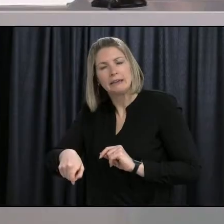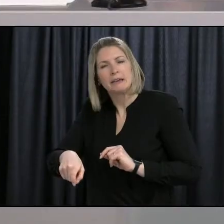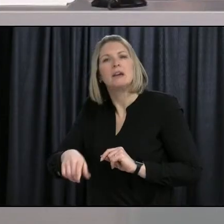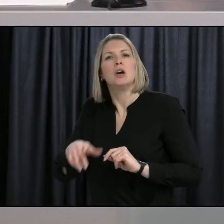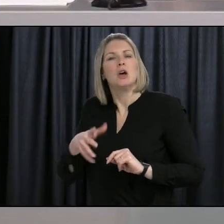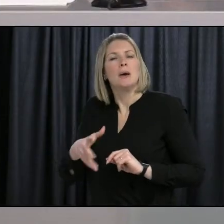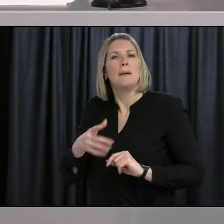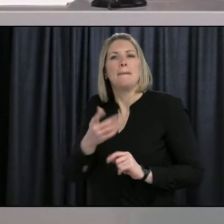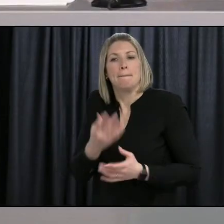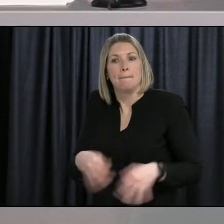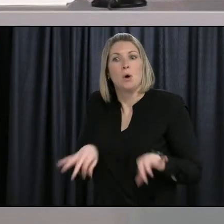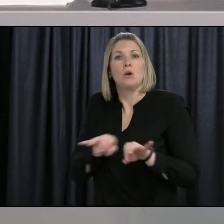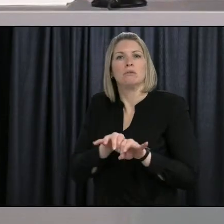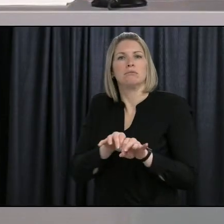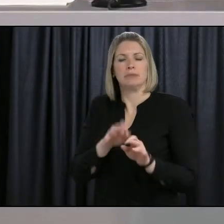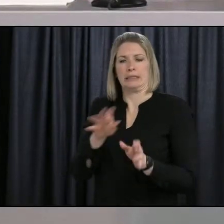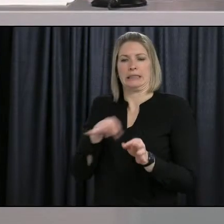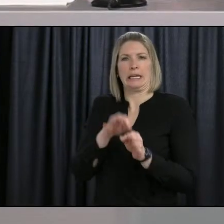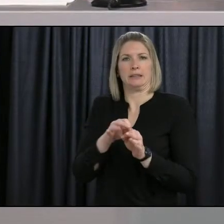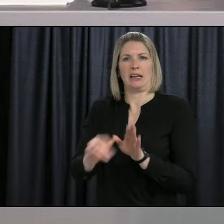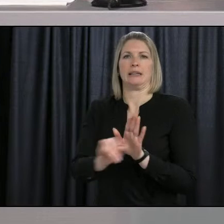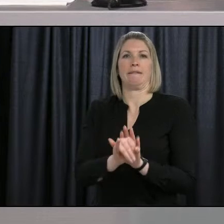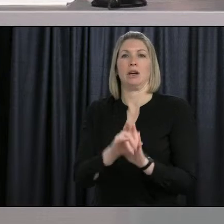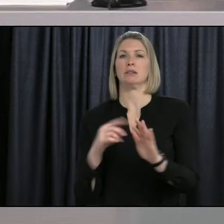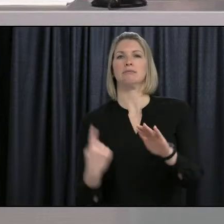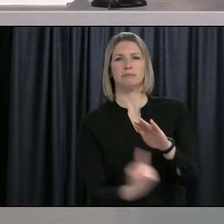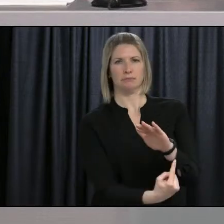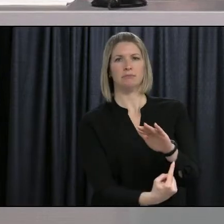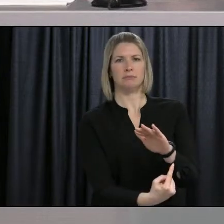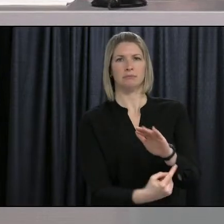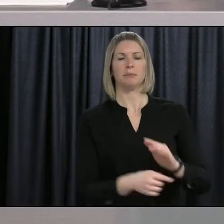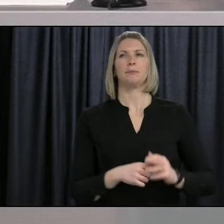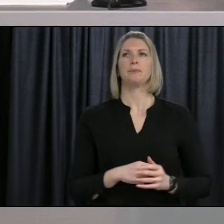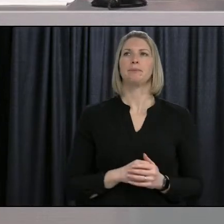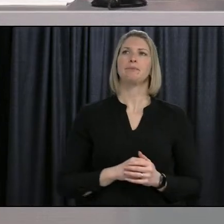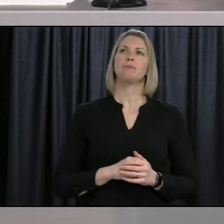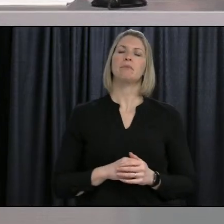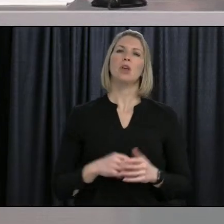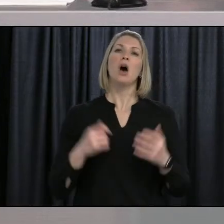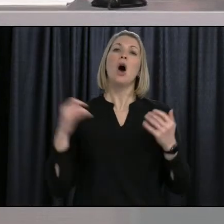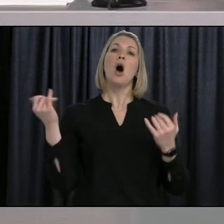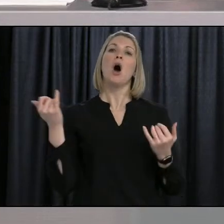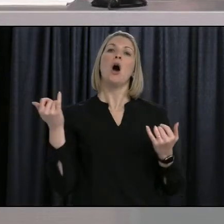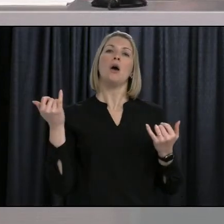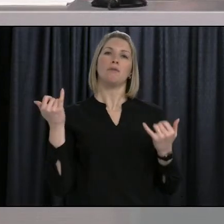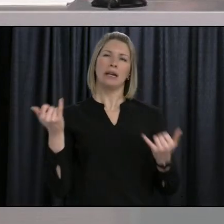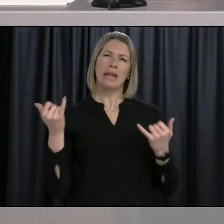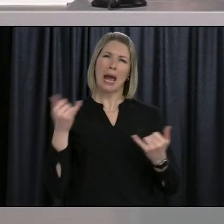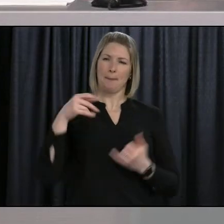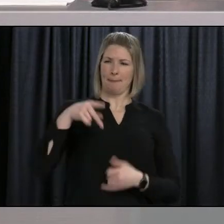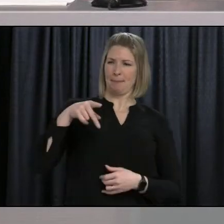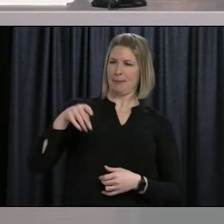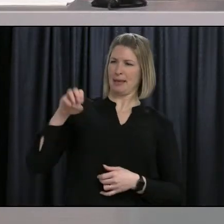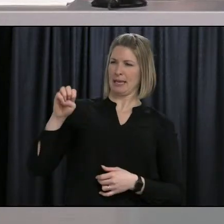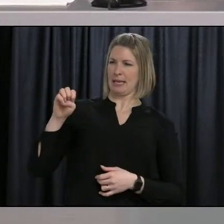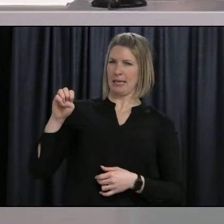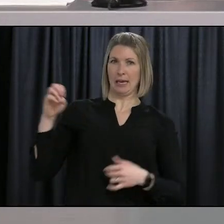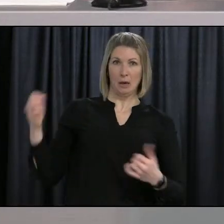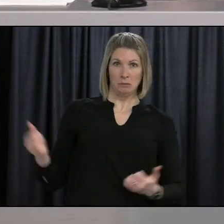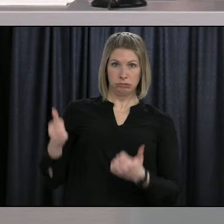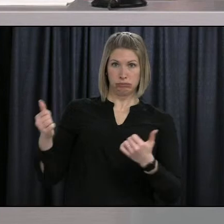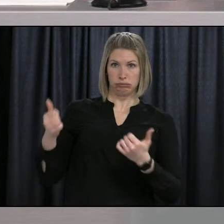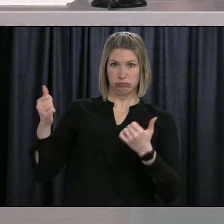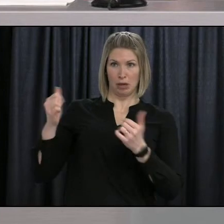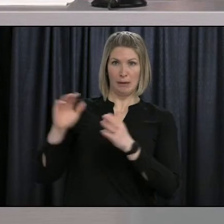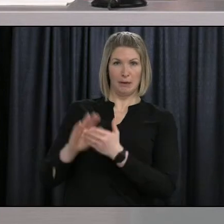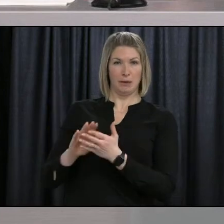Thank you. And with the spike in cases, I'd like to know what the current PPE burn rate is. And out of what we have, I'm curious, how much is